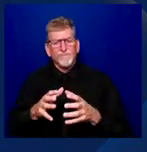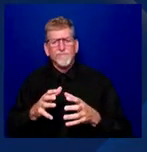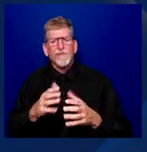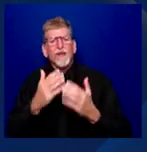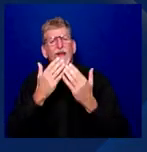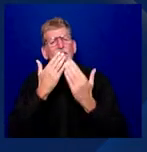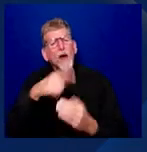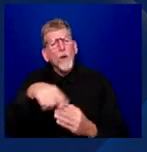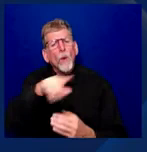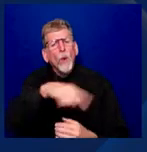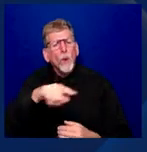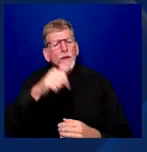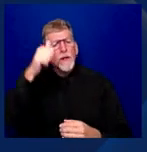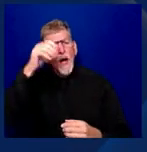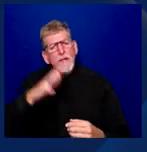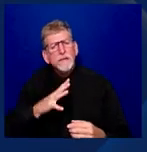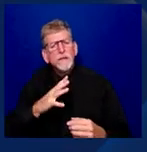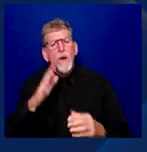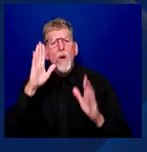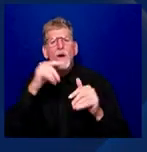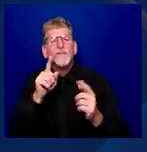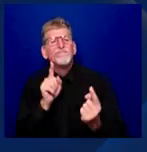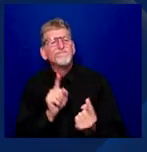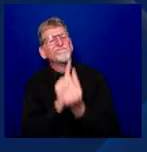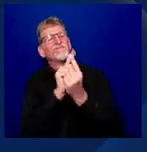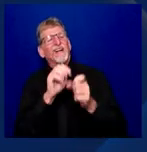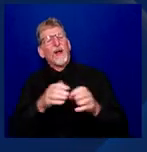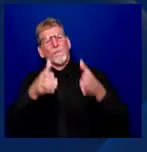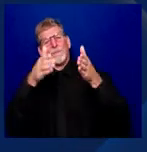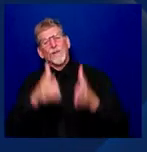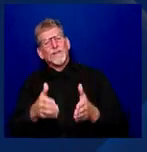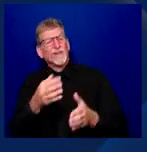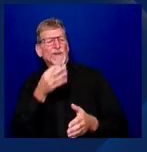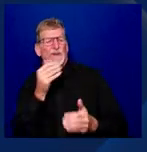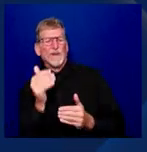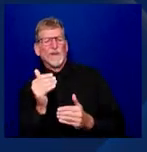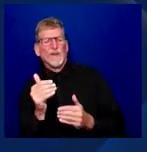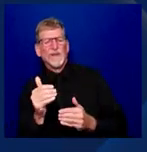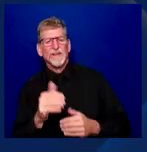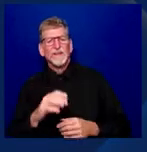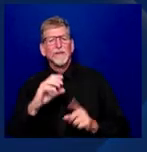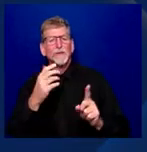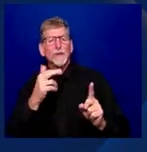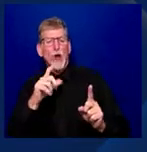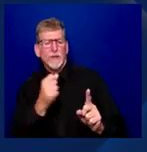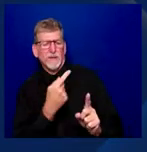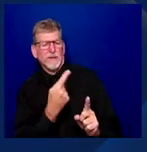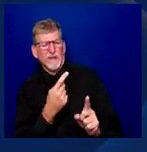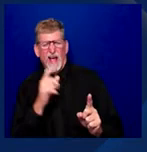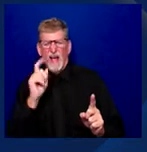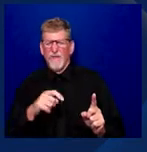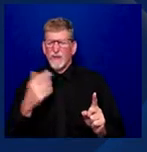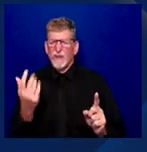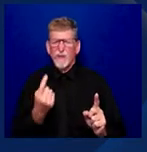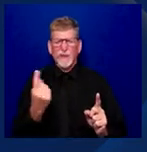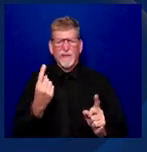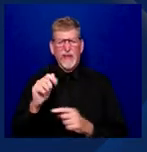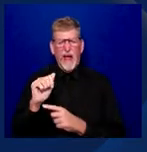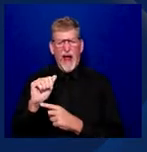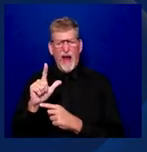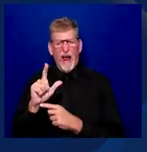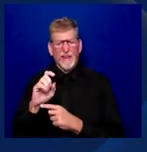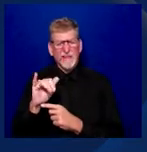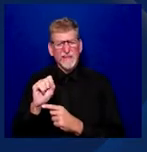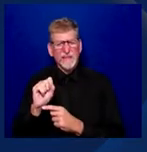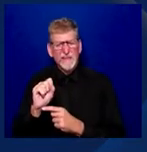see you in person sometime soon. And Charles, we got to do something about Alexis's overabundance of hair, man. I know, man. Listen, he needs to